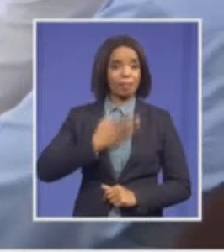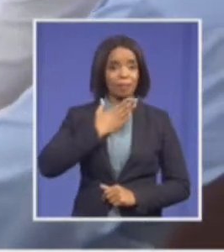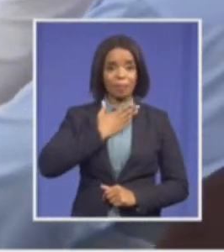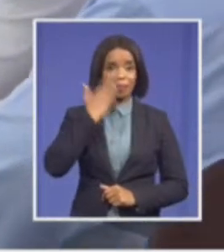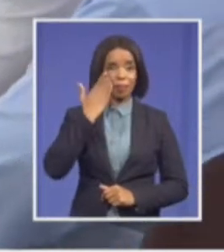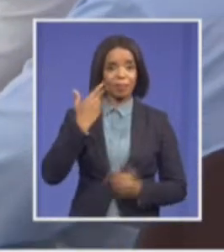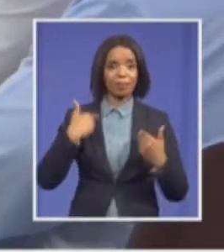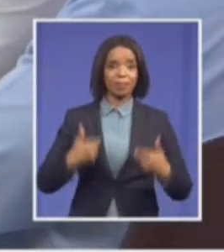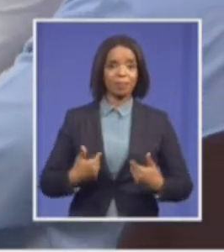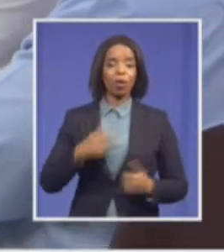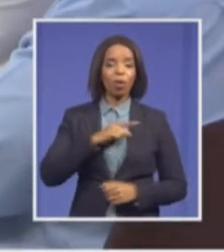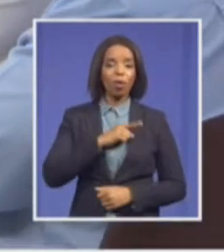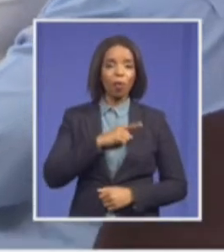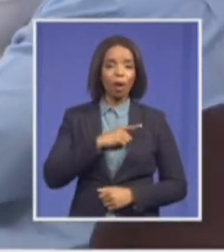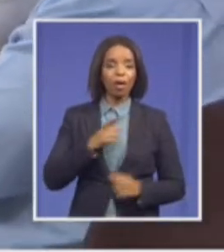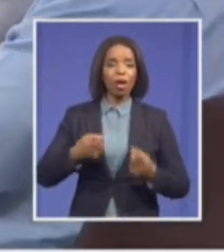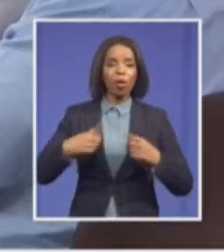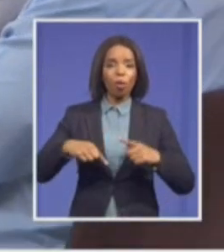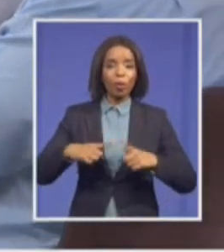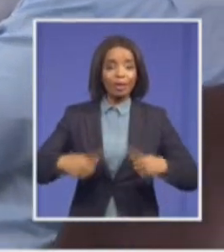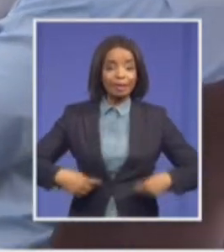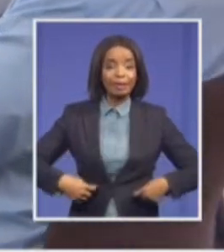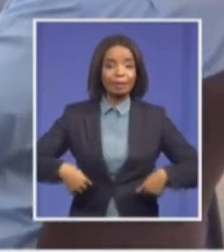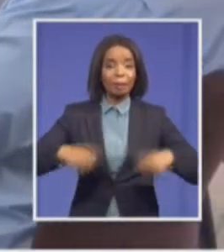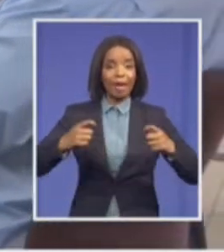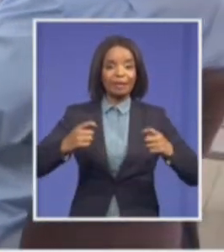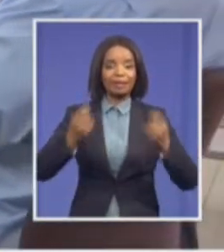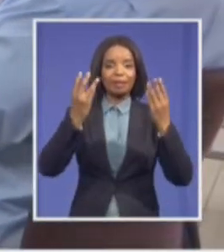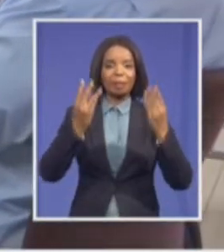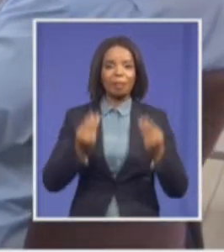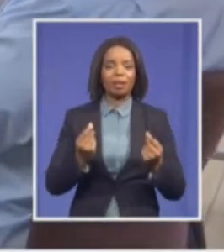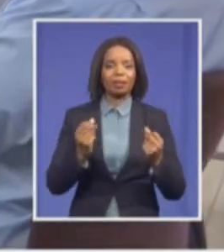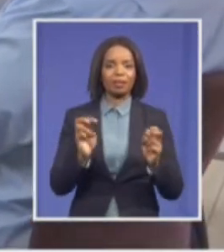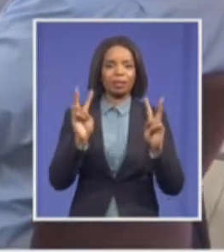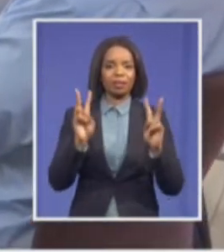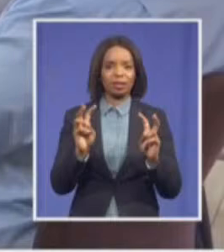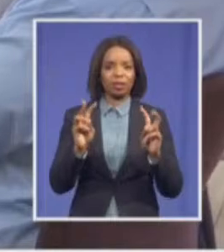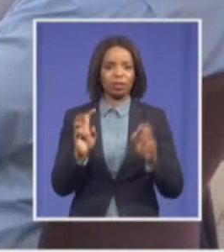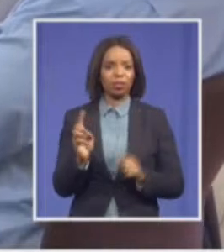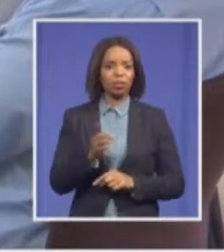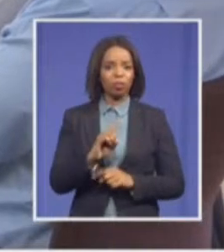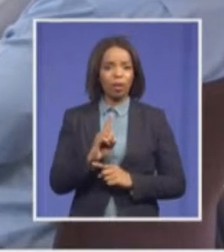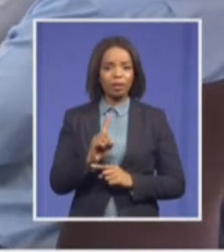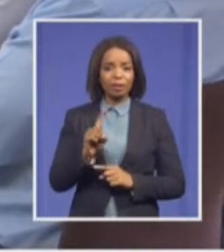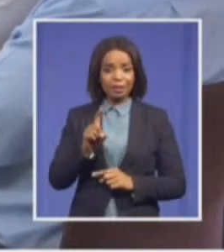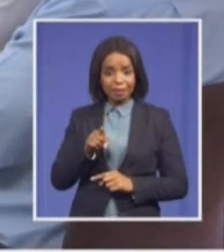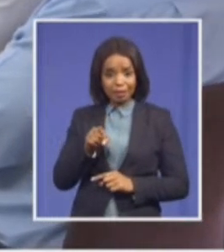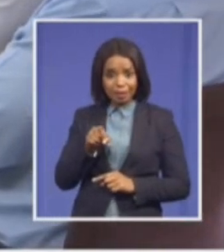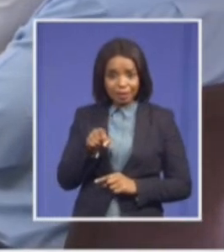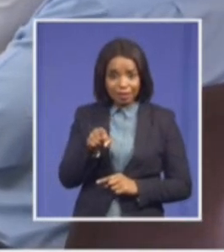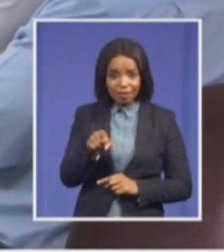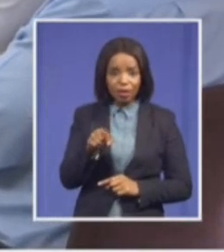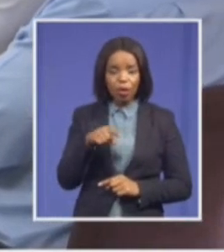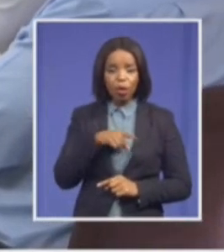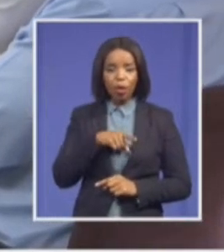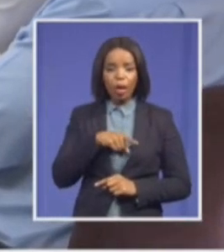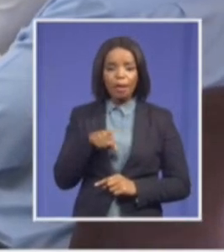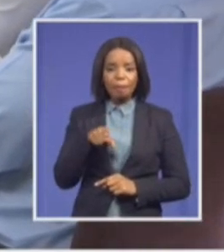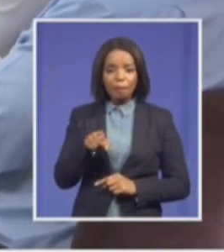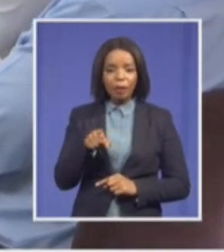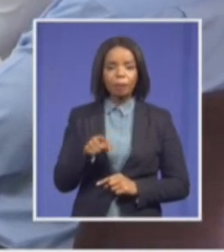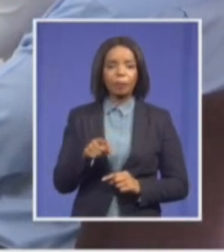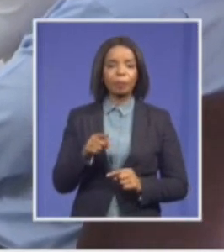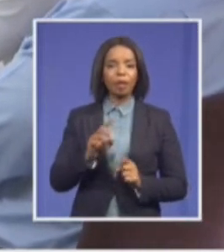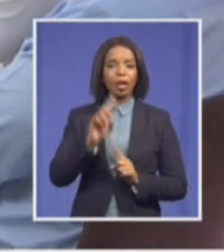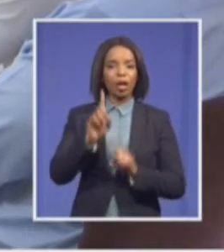that are not relevant to my purpose. My purpose as an internal disciplinary inquiry is to see whether there's merit in the allegations. If